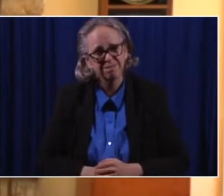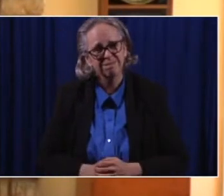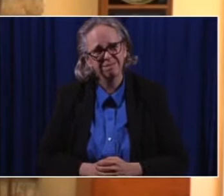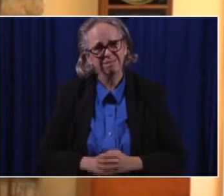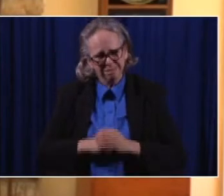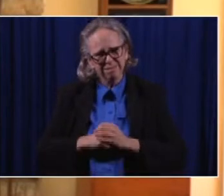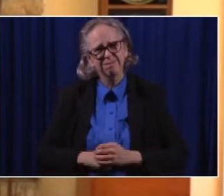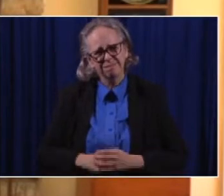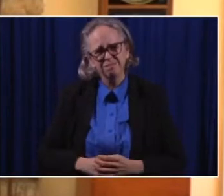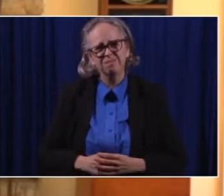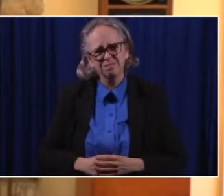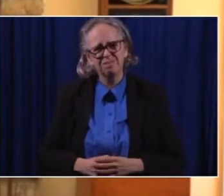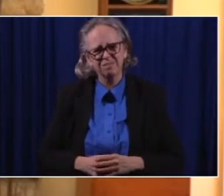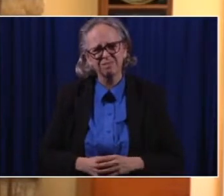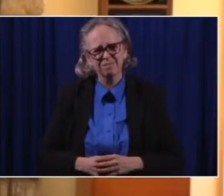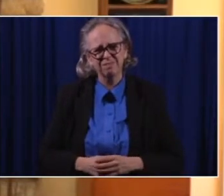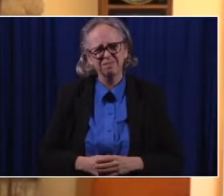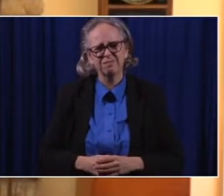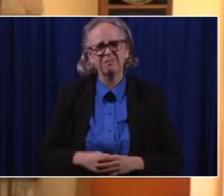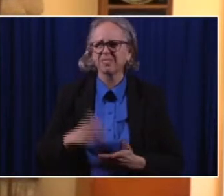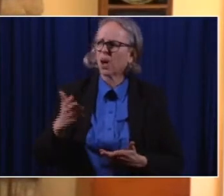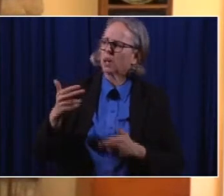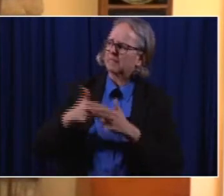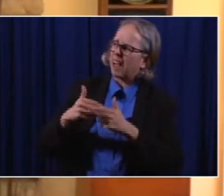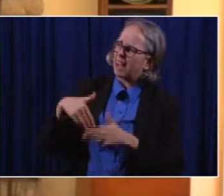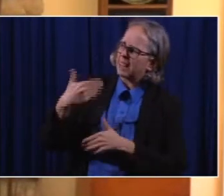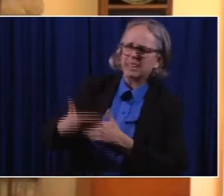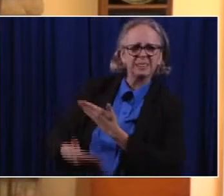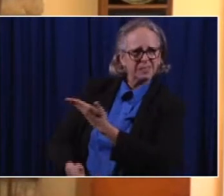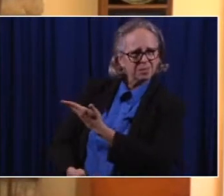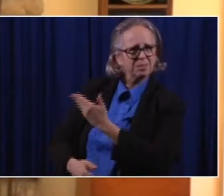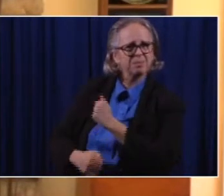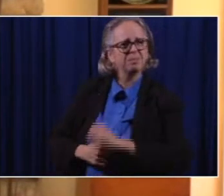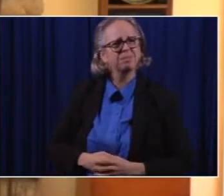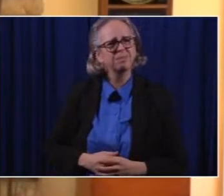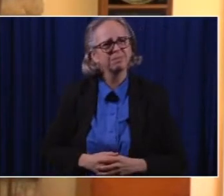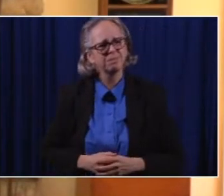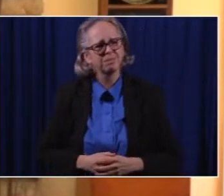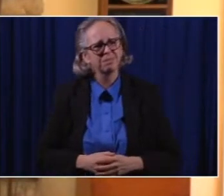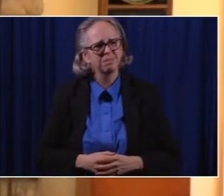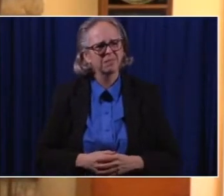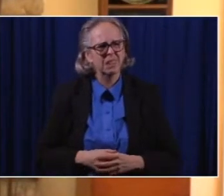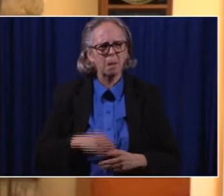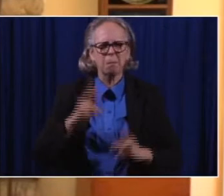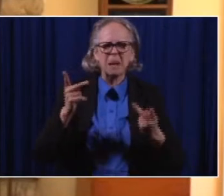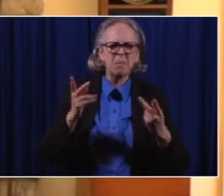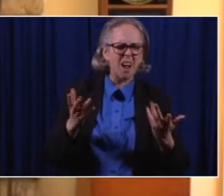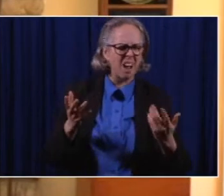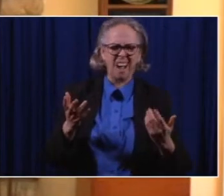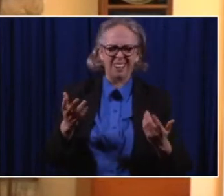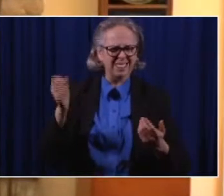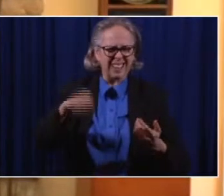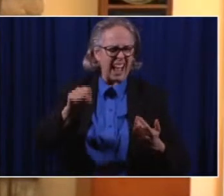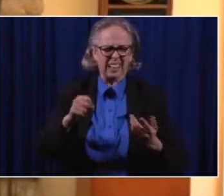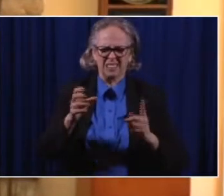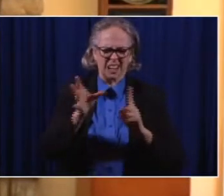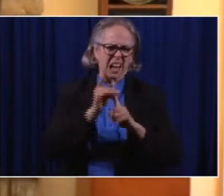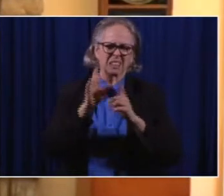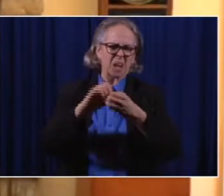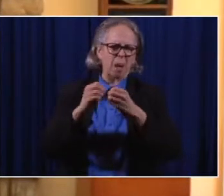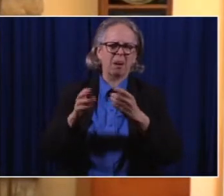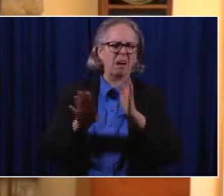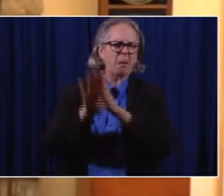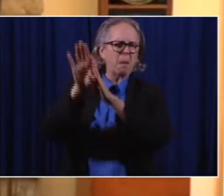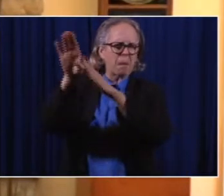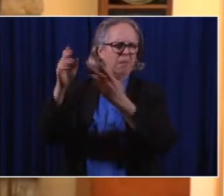Let me go to the next slide. We often hear people say that the increase in cases, oh, that's just caused by more testing, and we are having